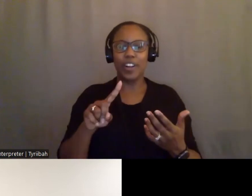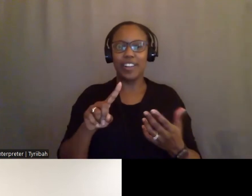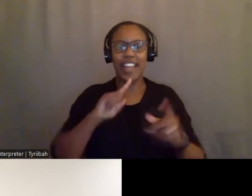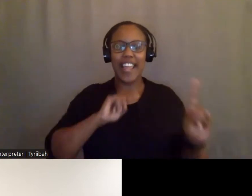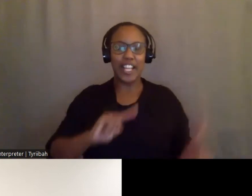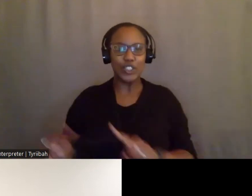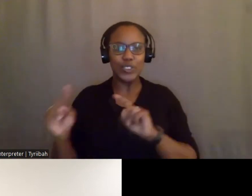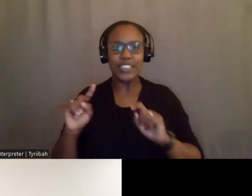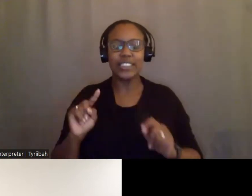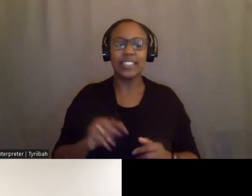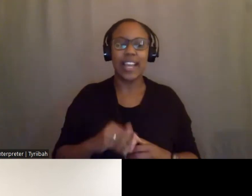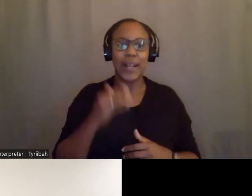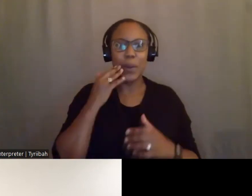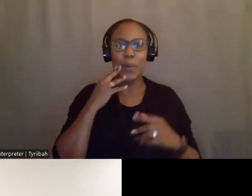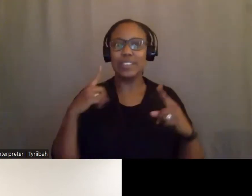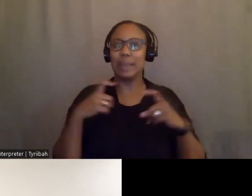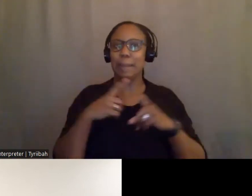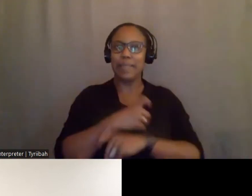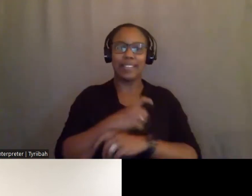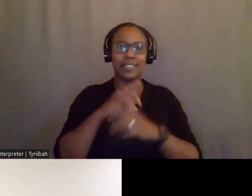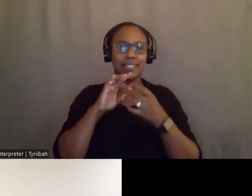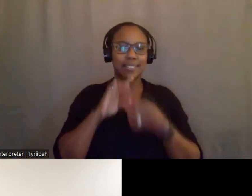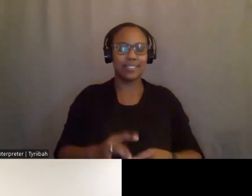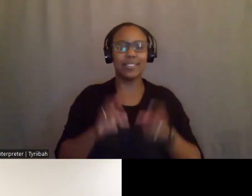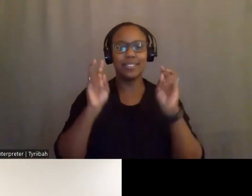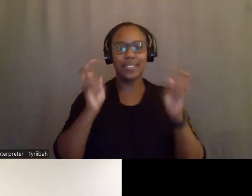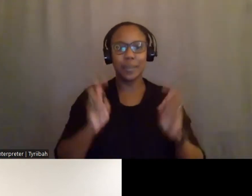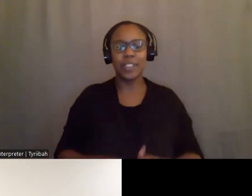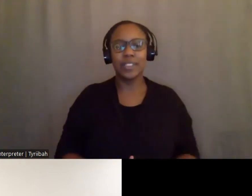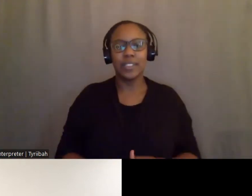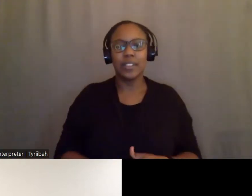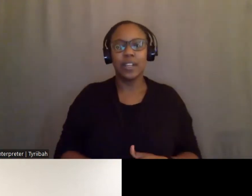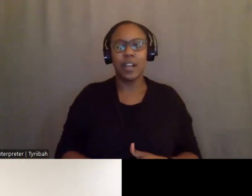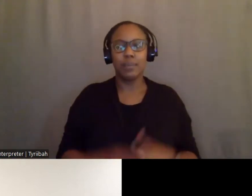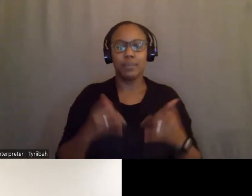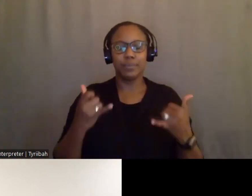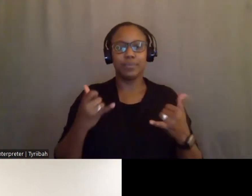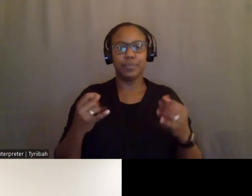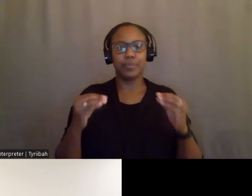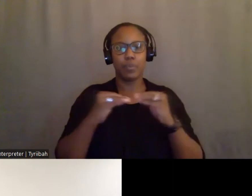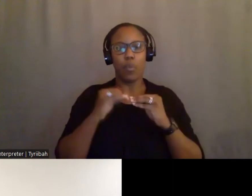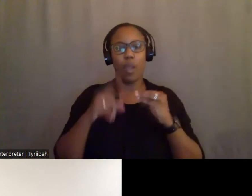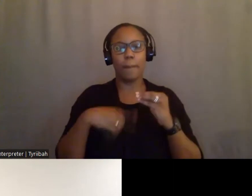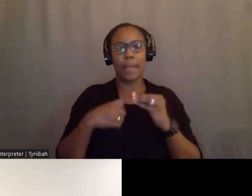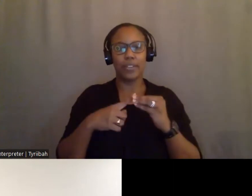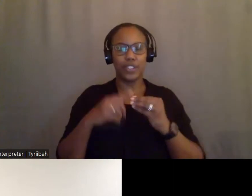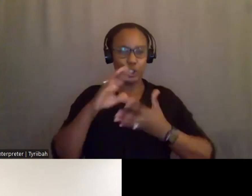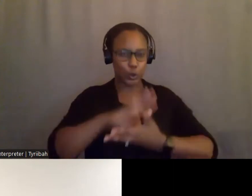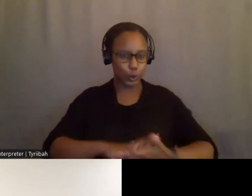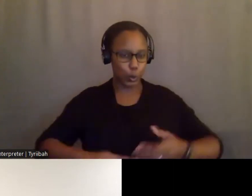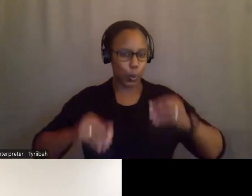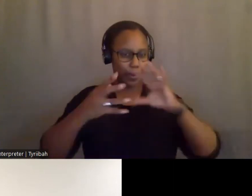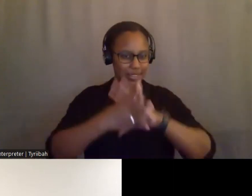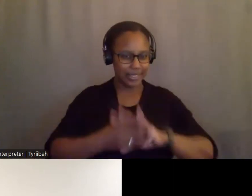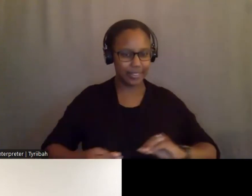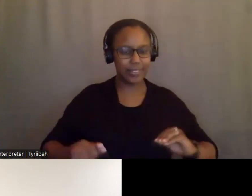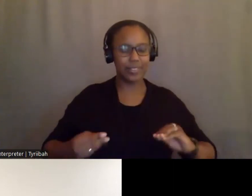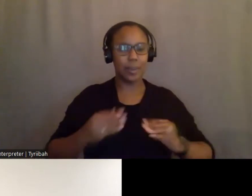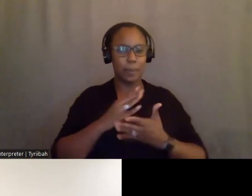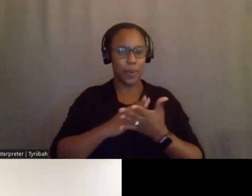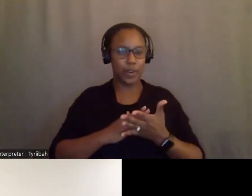topic. And so moving into a little bit more about the storytelling piece with your family and your